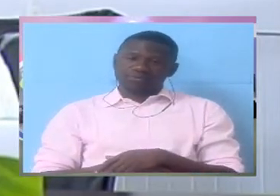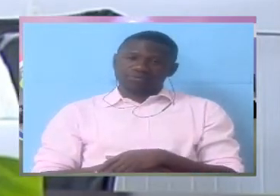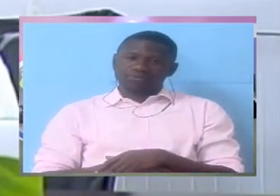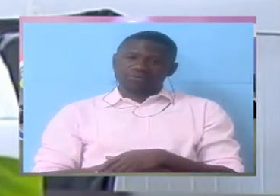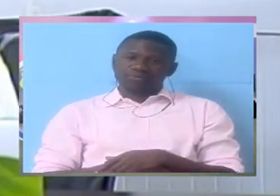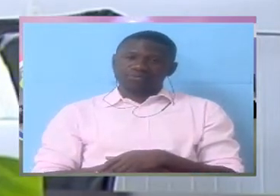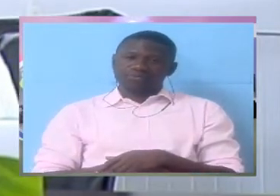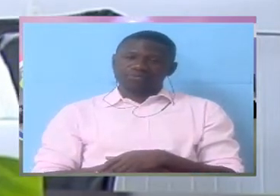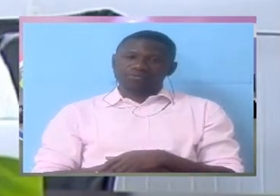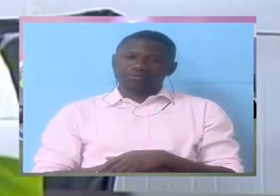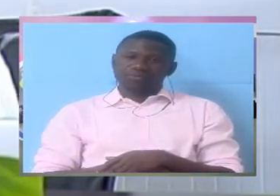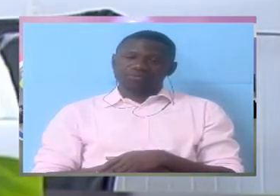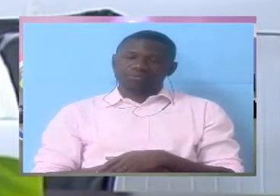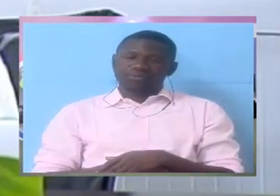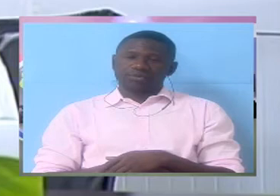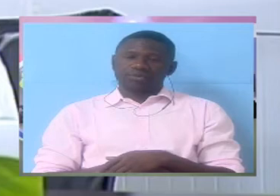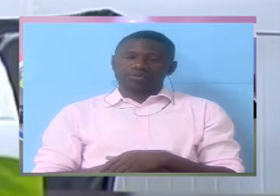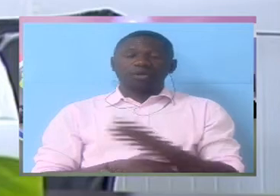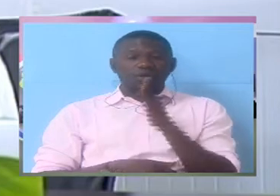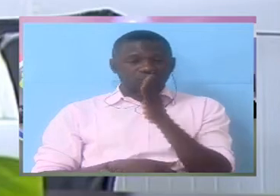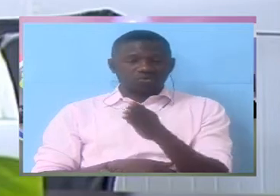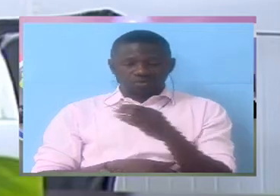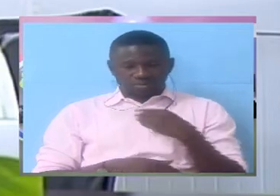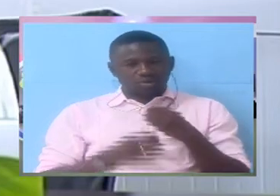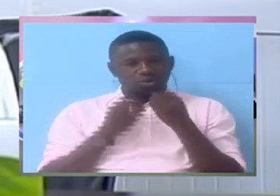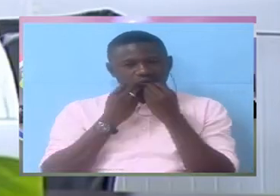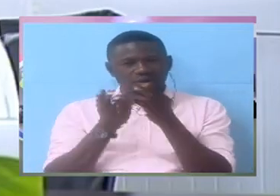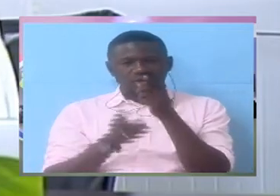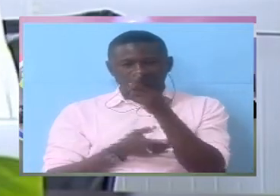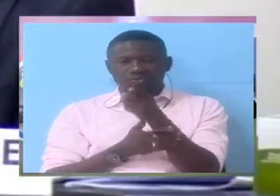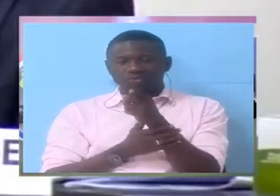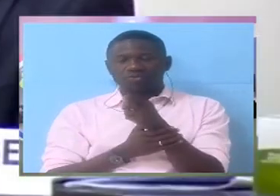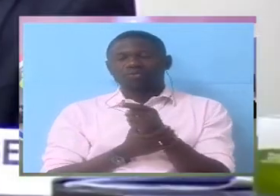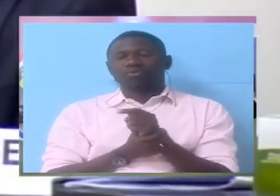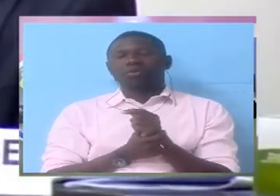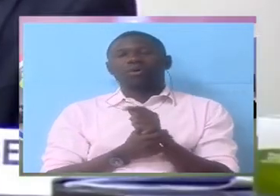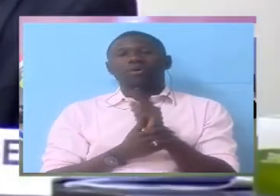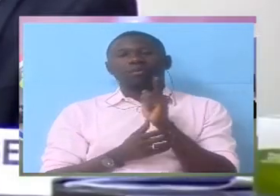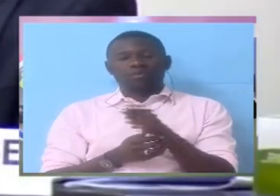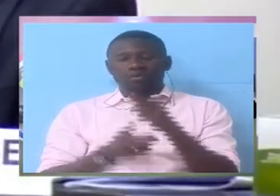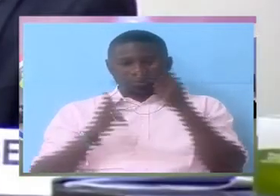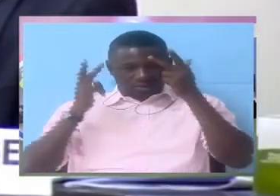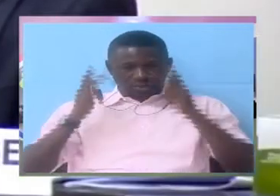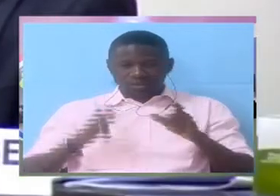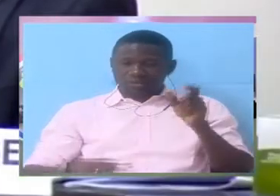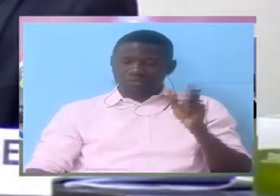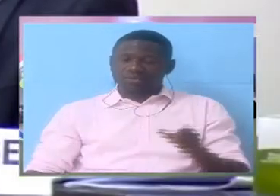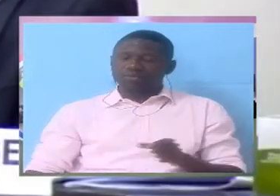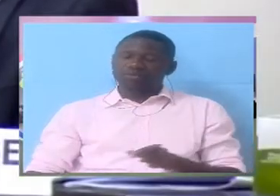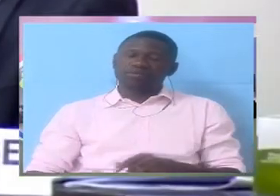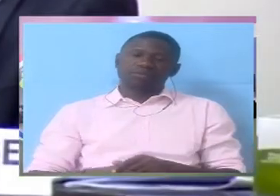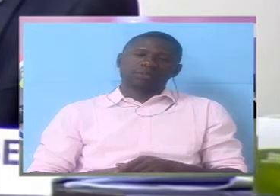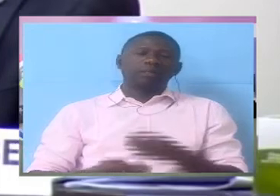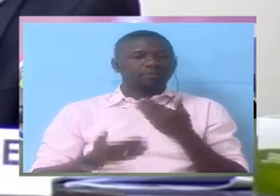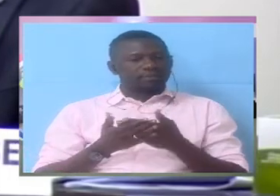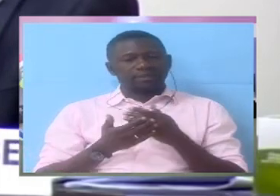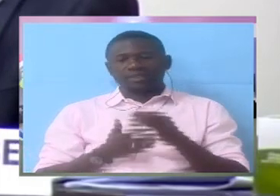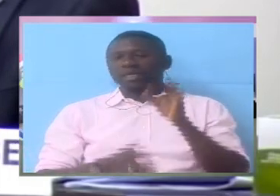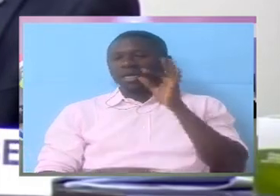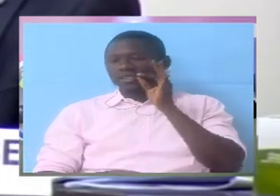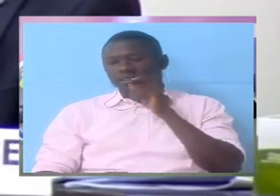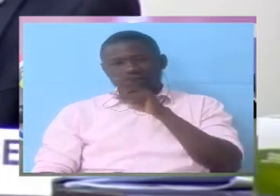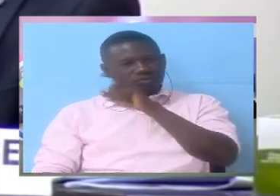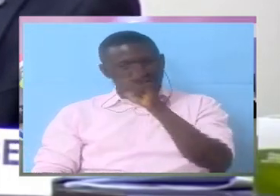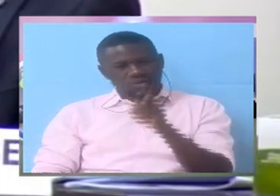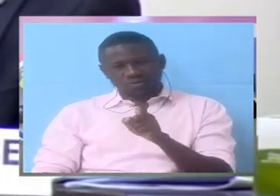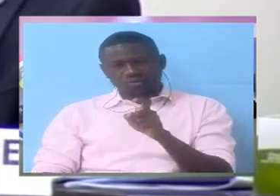True, I told you, but so nyanga wala sul. Bari kansul. Mr. Witness, just answer the question. Ni ninkaro jabe dron. When you talk of